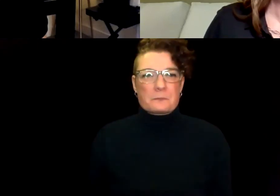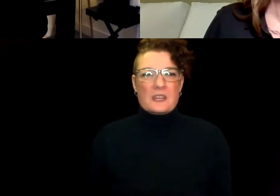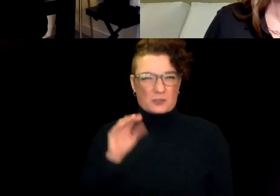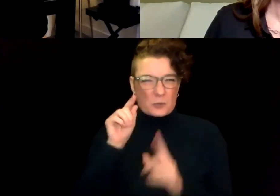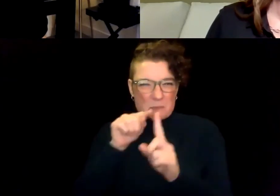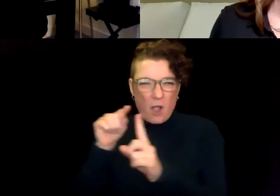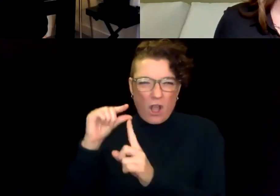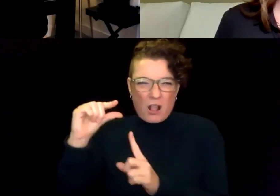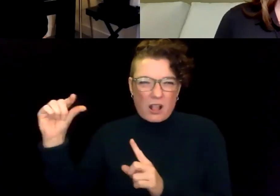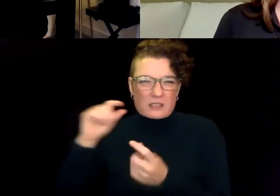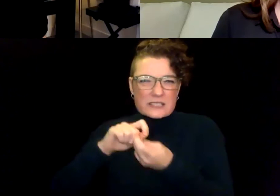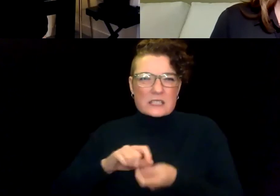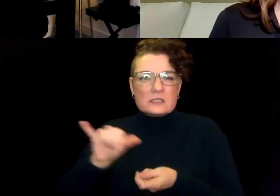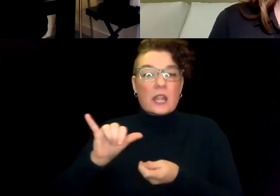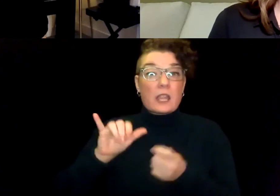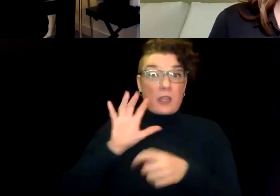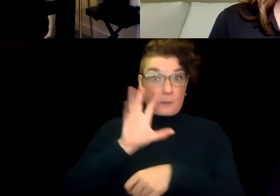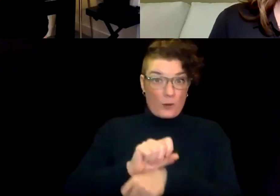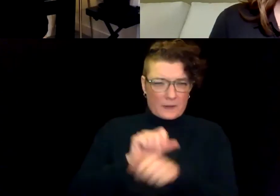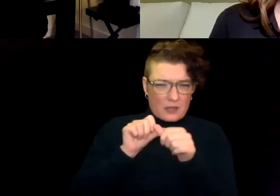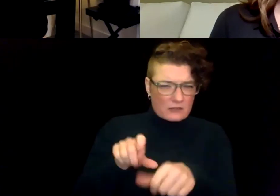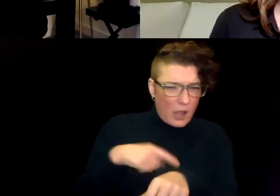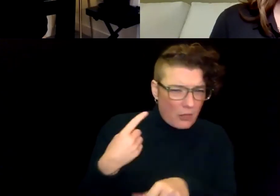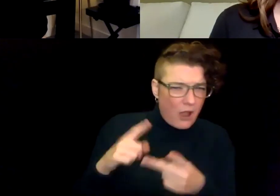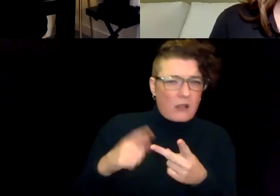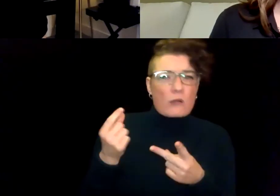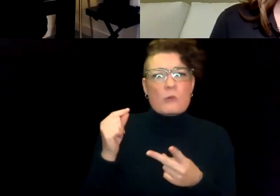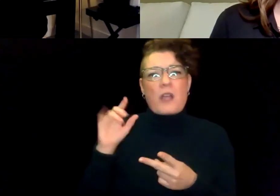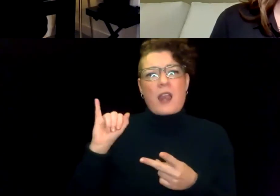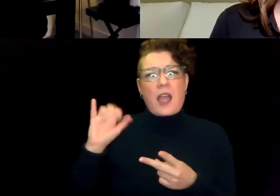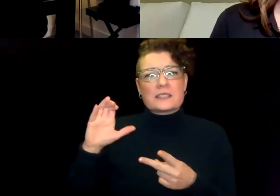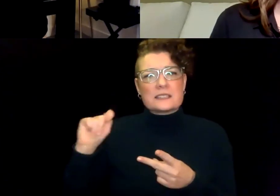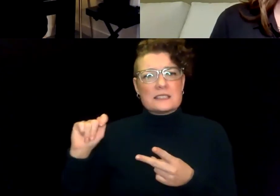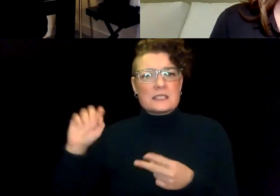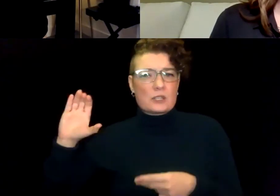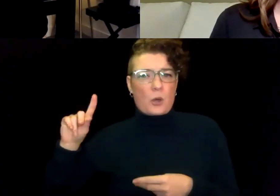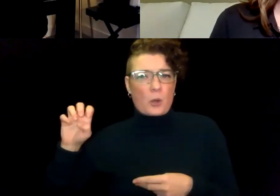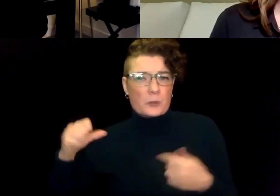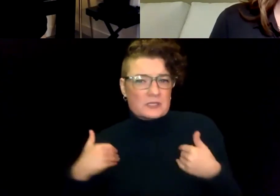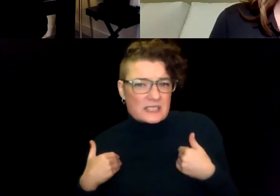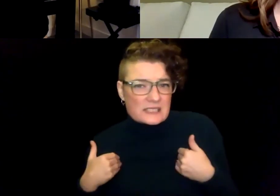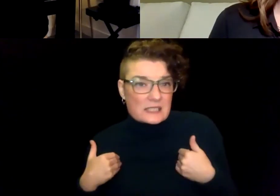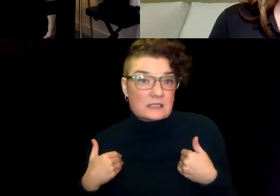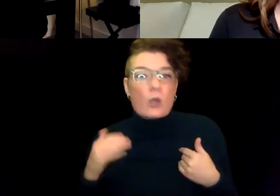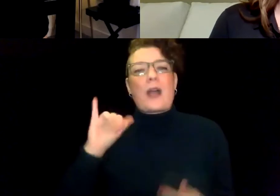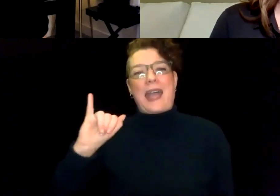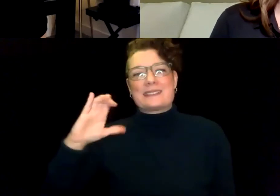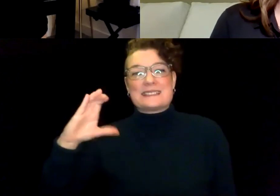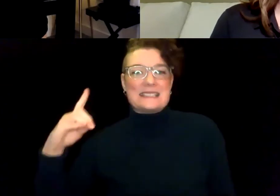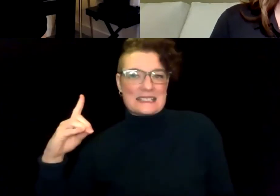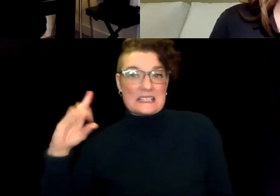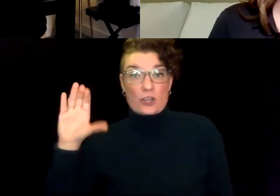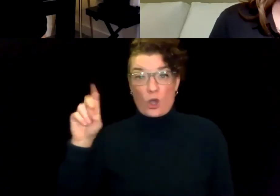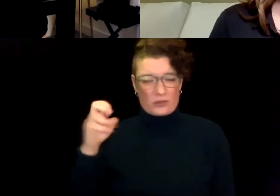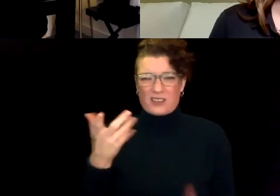visit, what ICD codes exist, and there is no ICD code for, I don't know